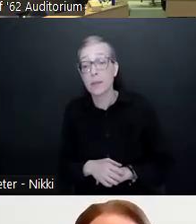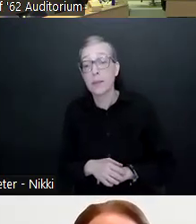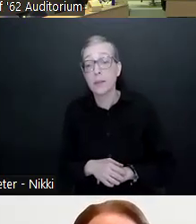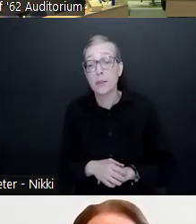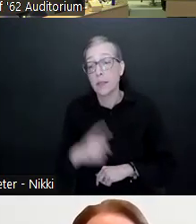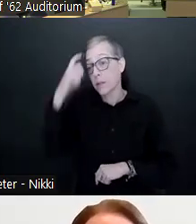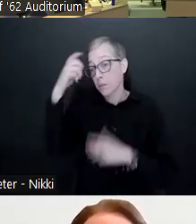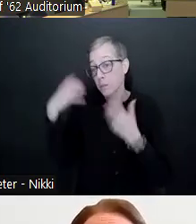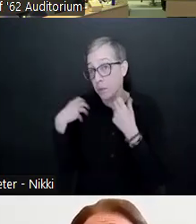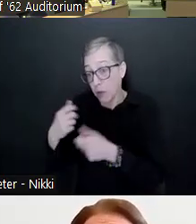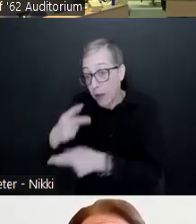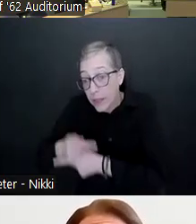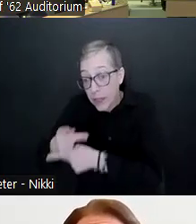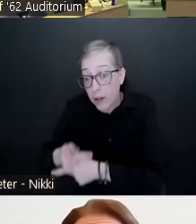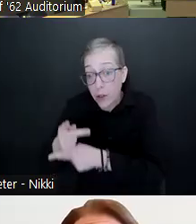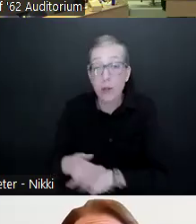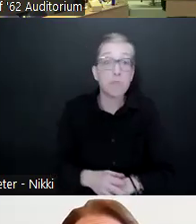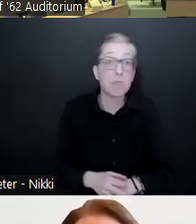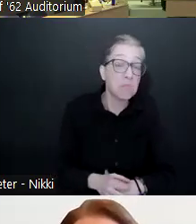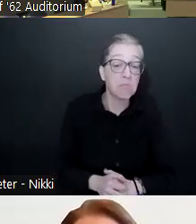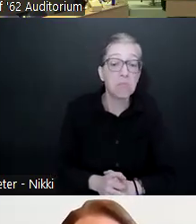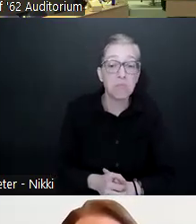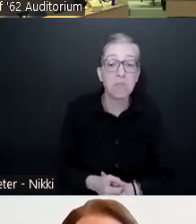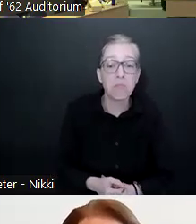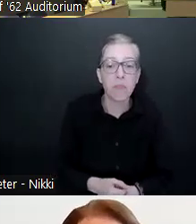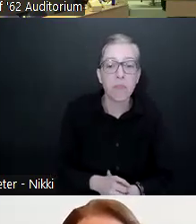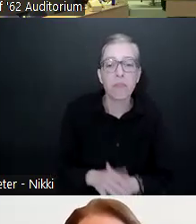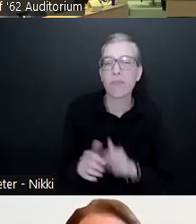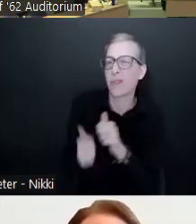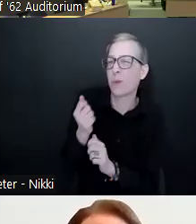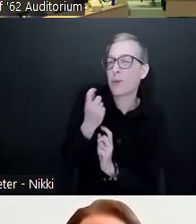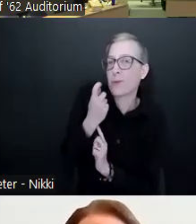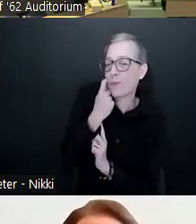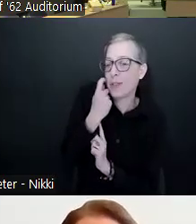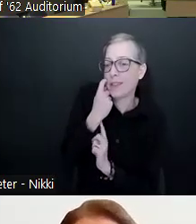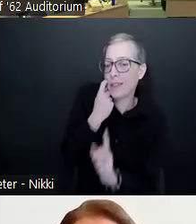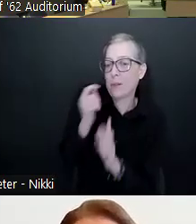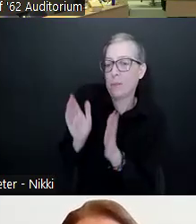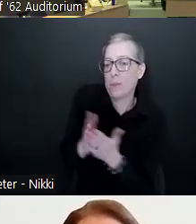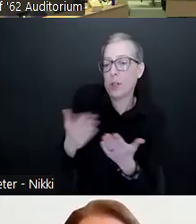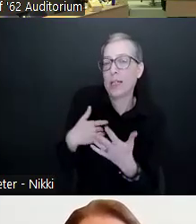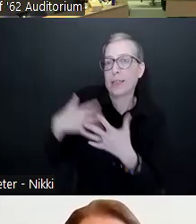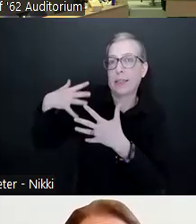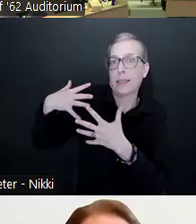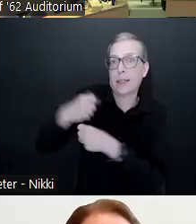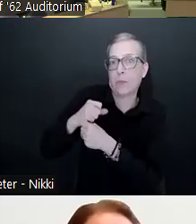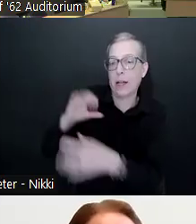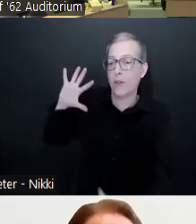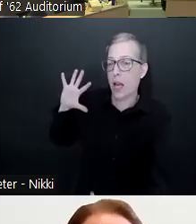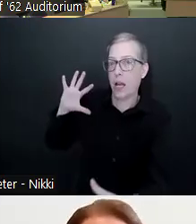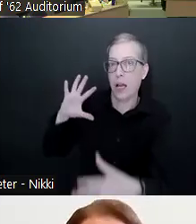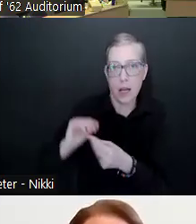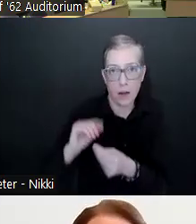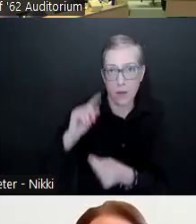mental health practice. And this is the most recent version summarizing all of the work that's been done in mentalizing treatment